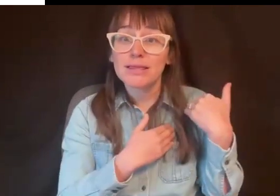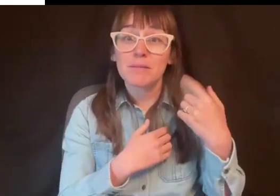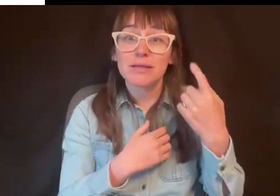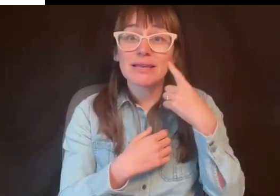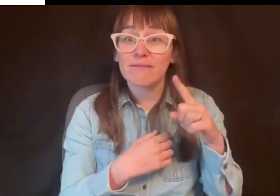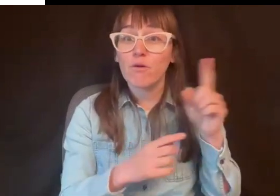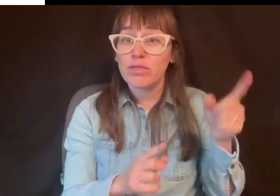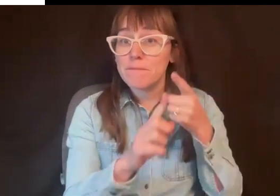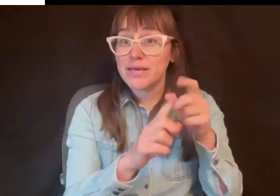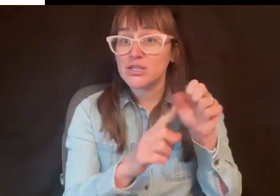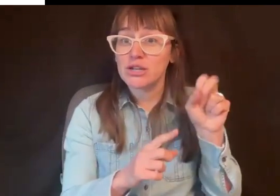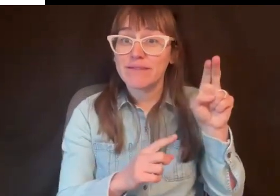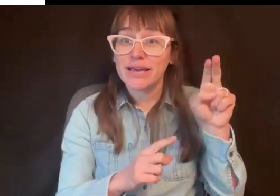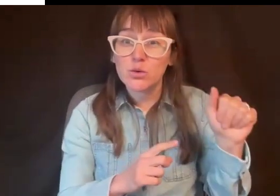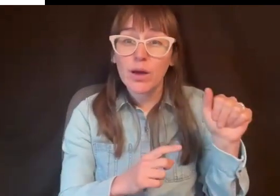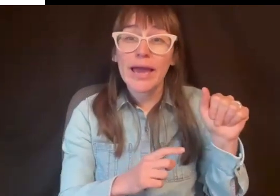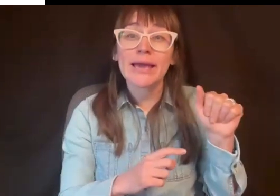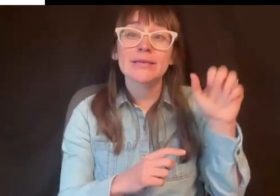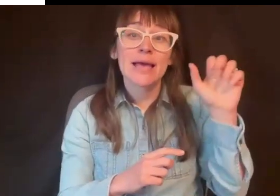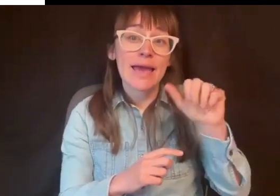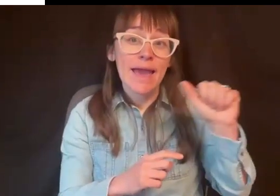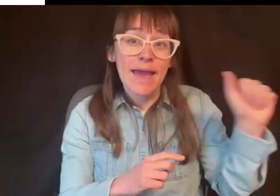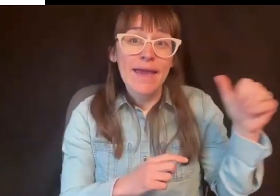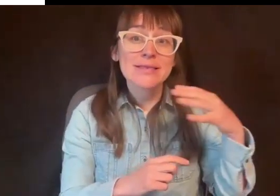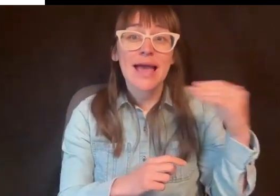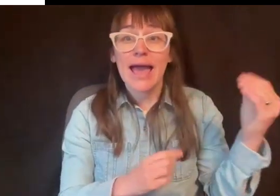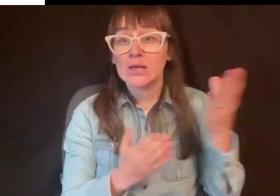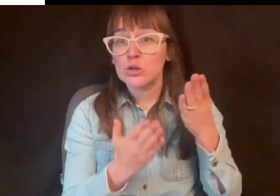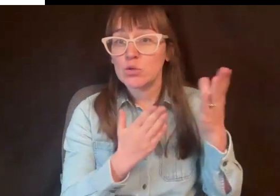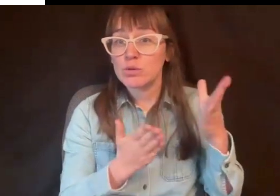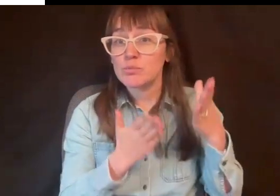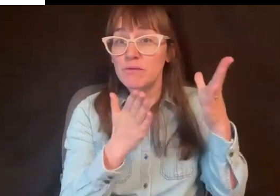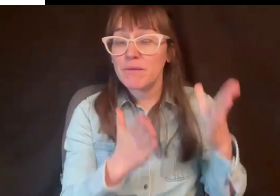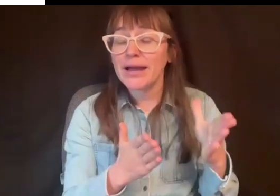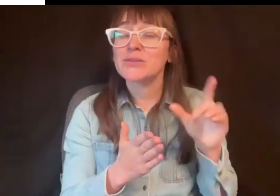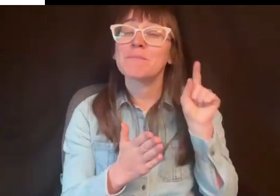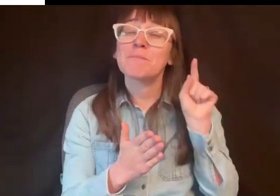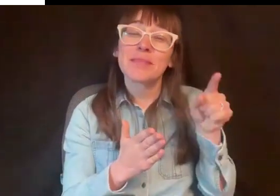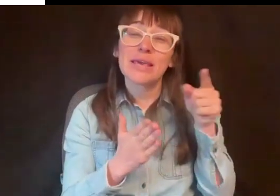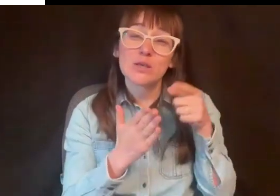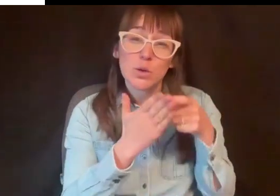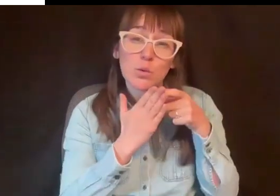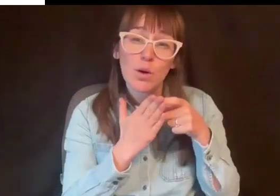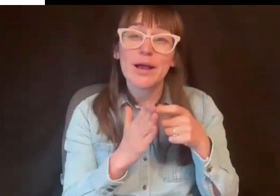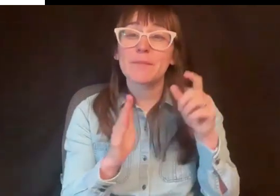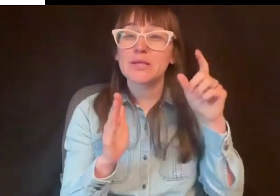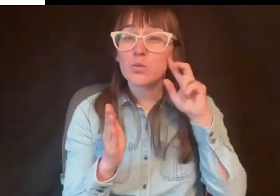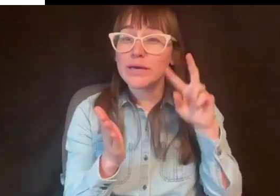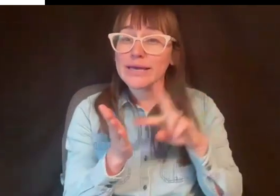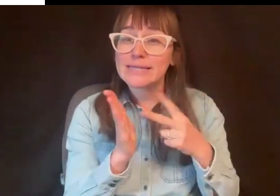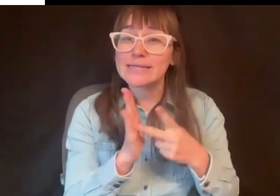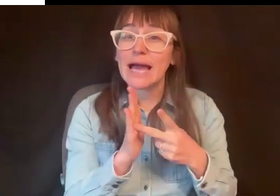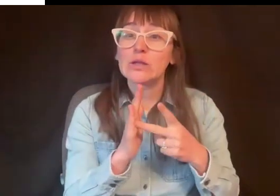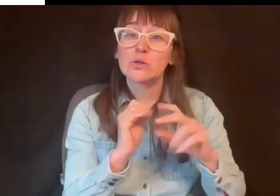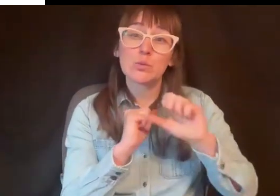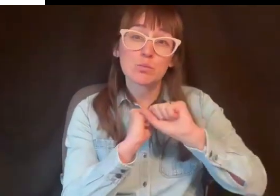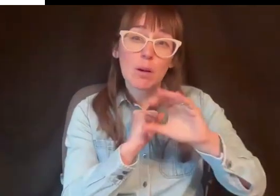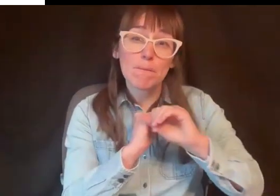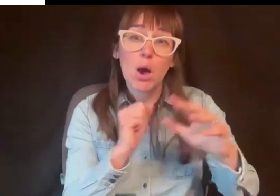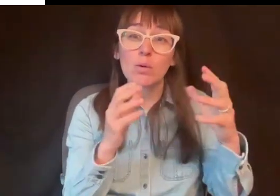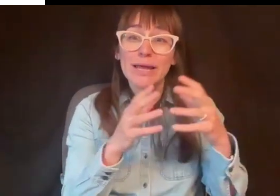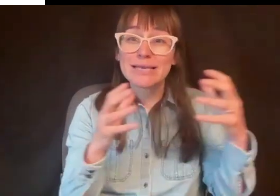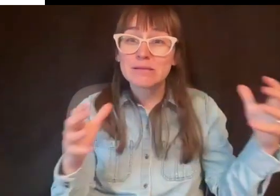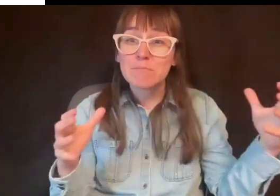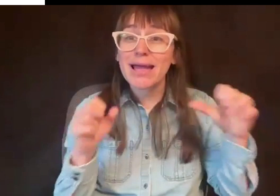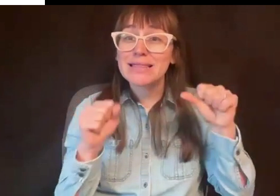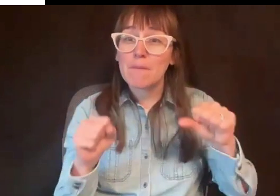SUAs, AAAs, and service providers. Through these requirements, we intend to promote and expand the ability of the